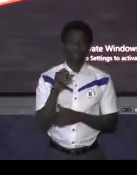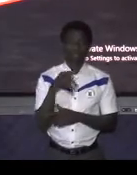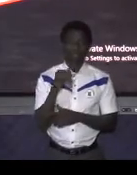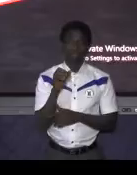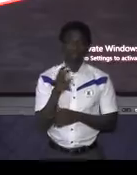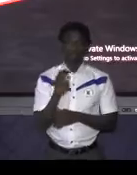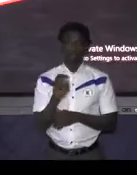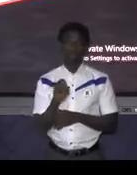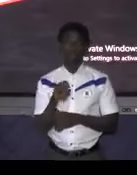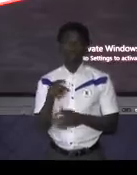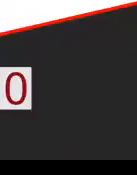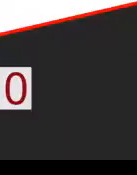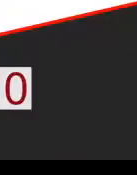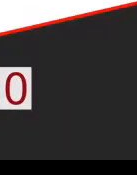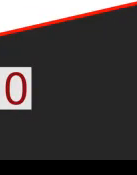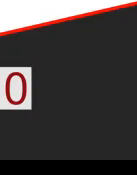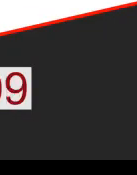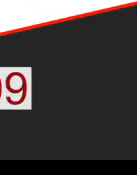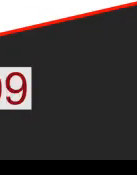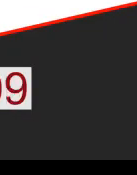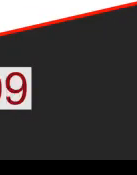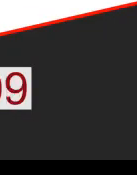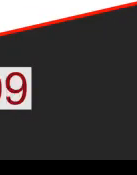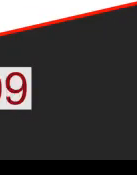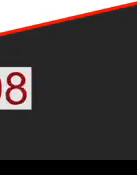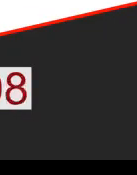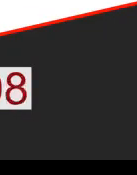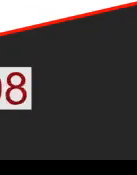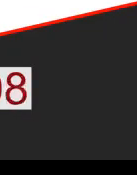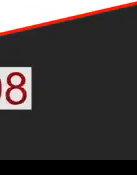hint. Begin.